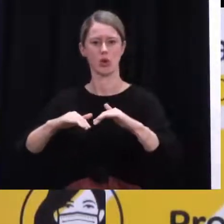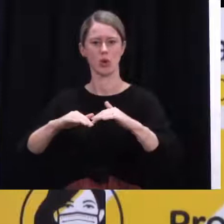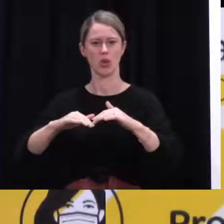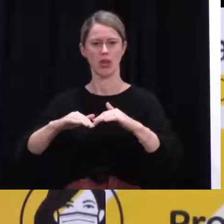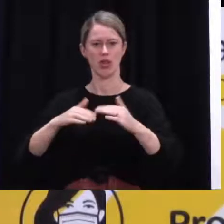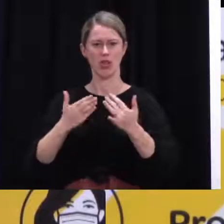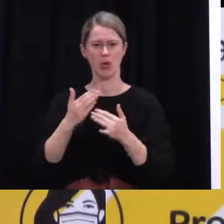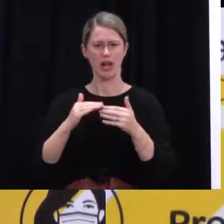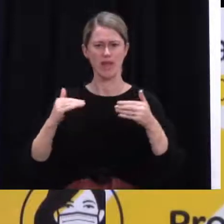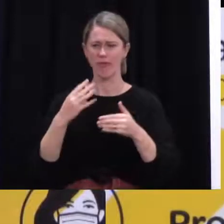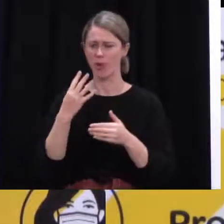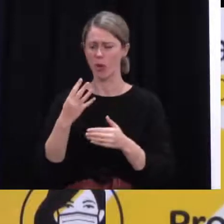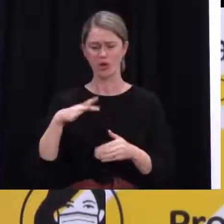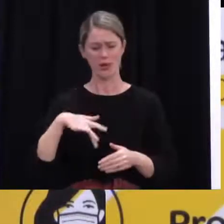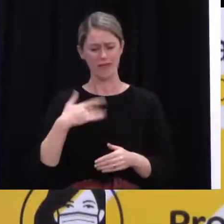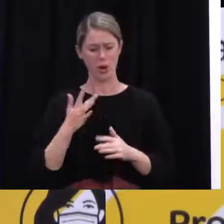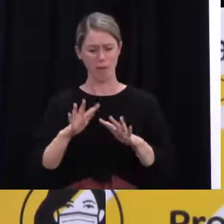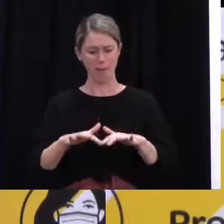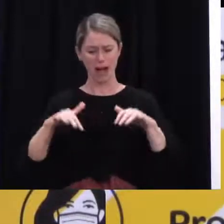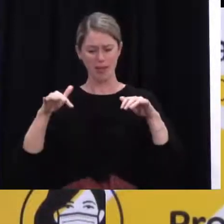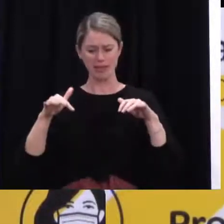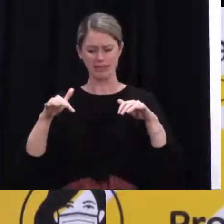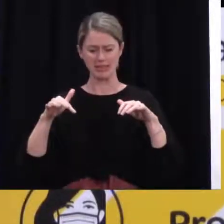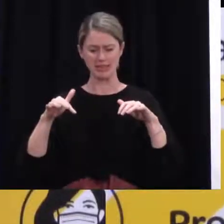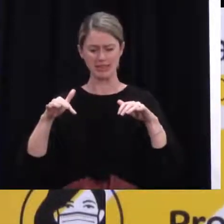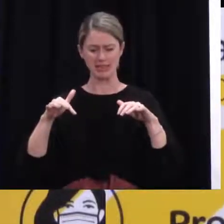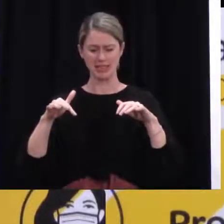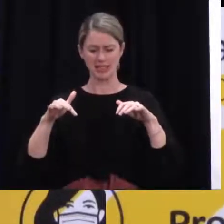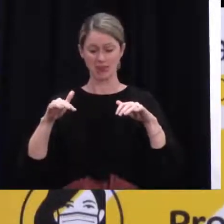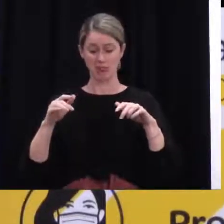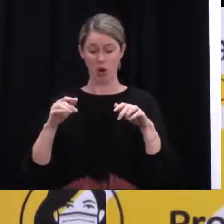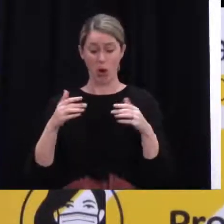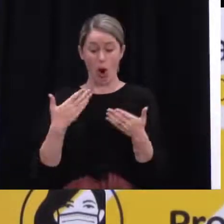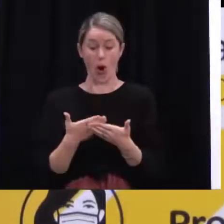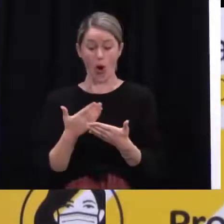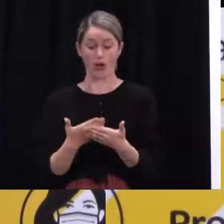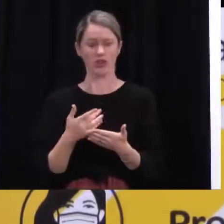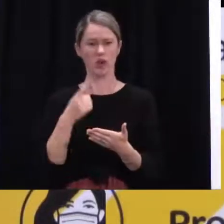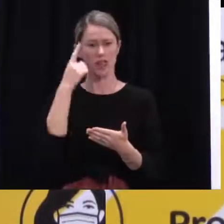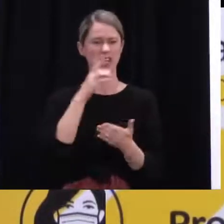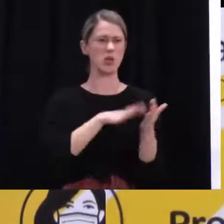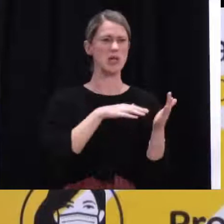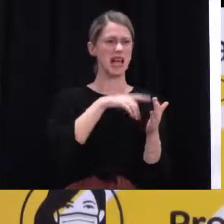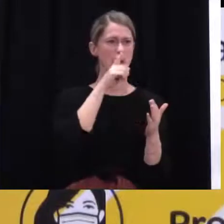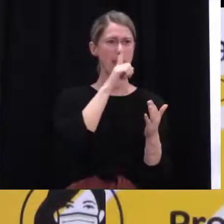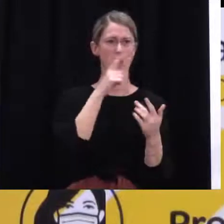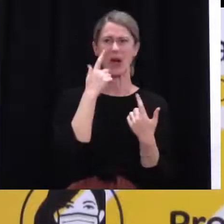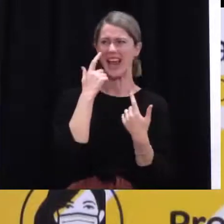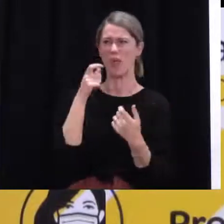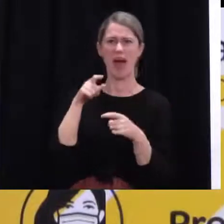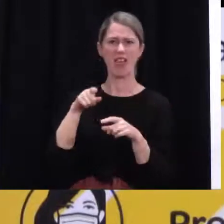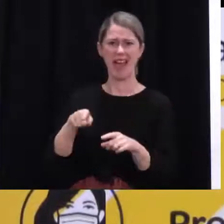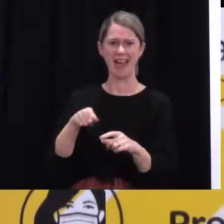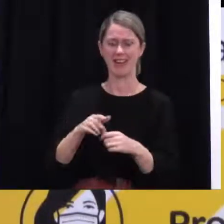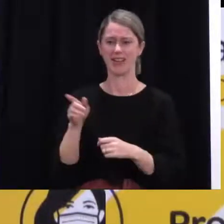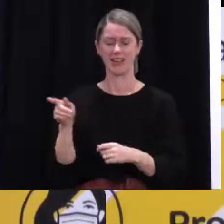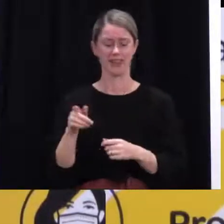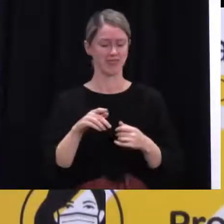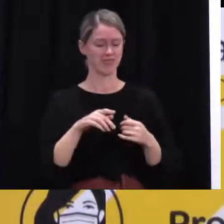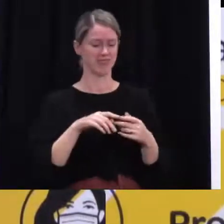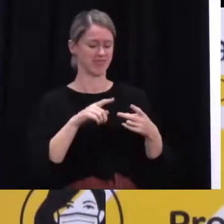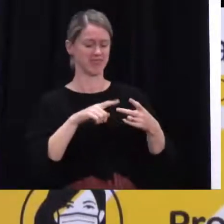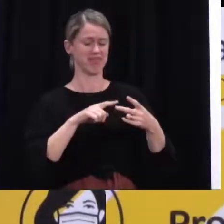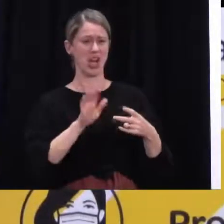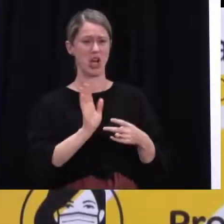Parliament is sitting is an issue that New Zealanders are focused on during this pandemic? In answer to the latter part of your question, no, I don't